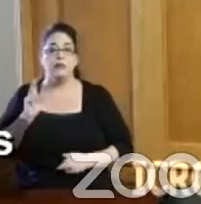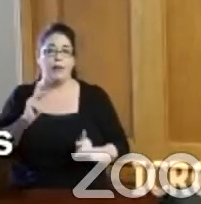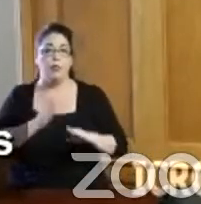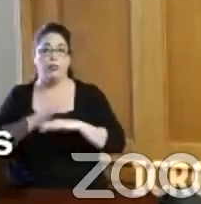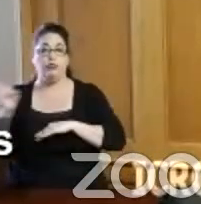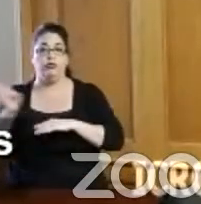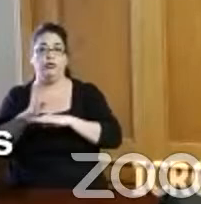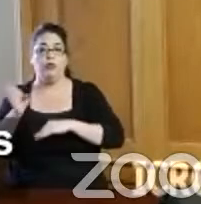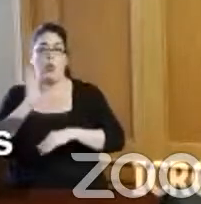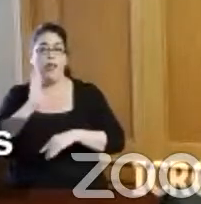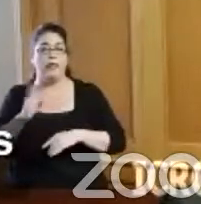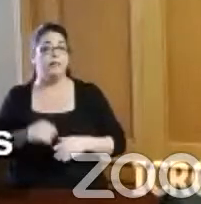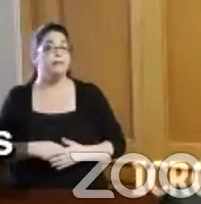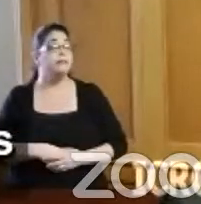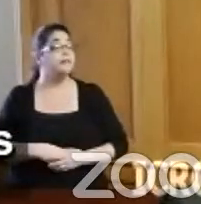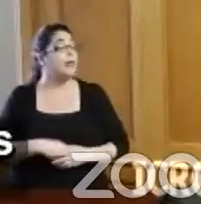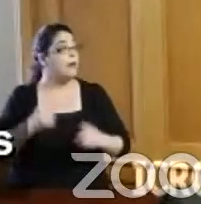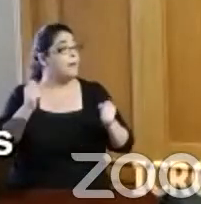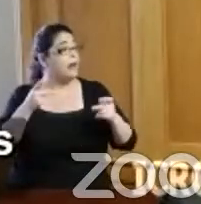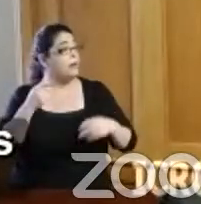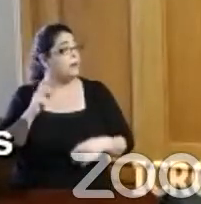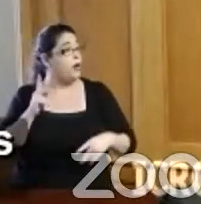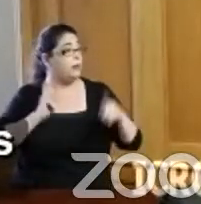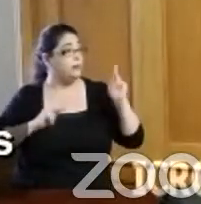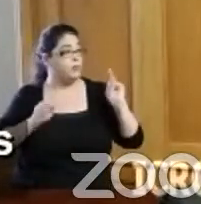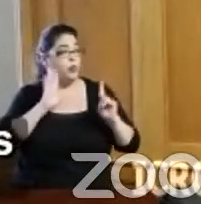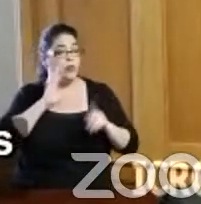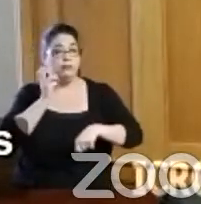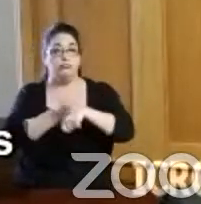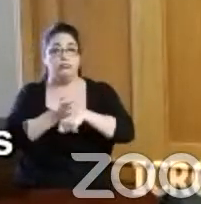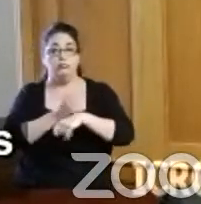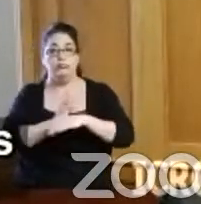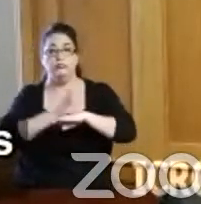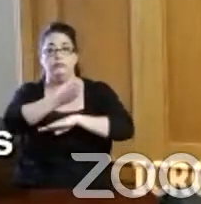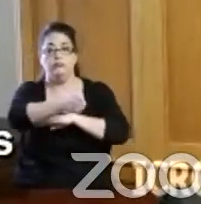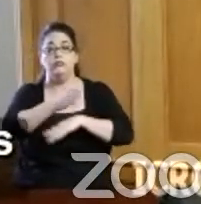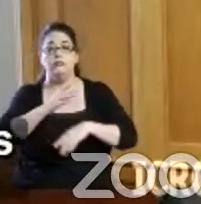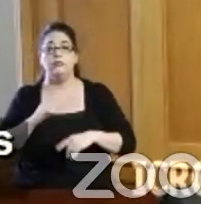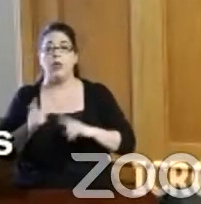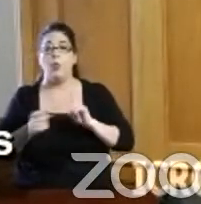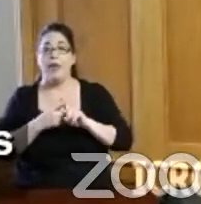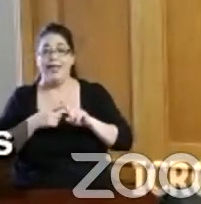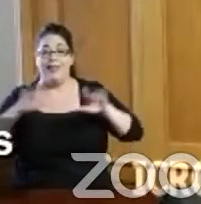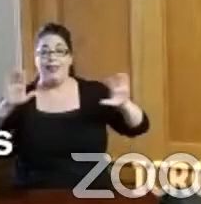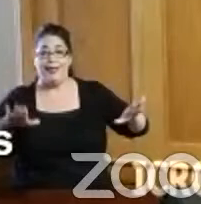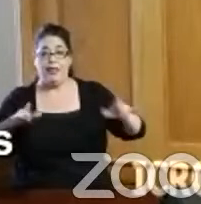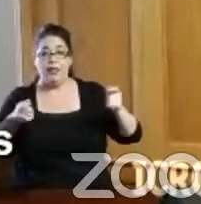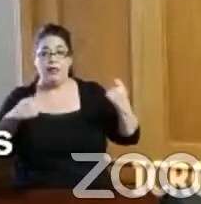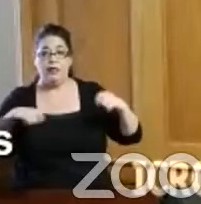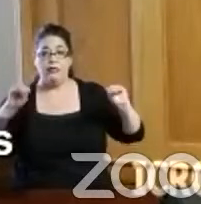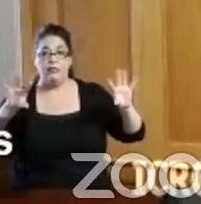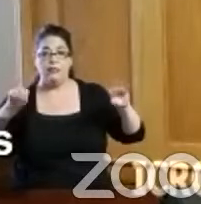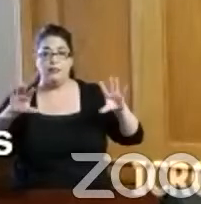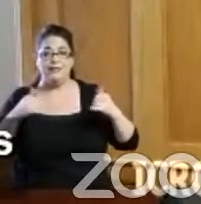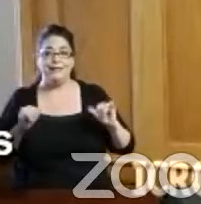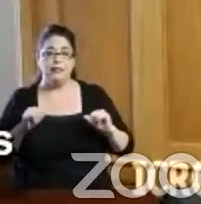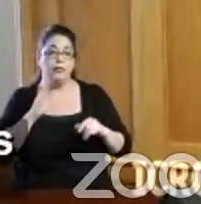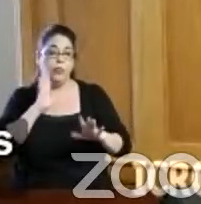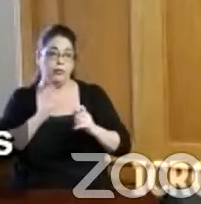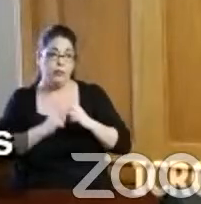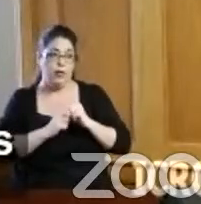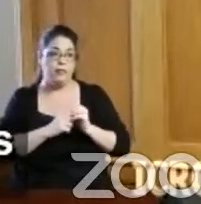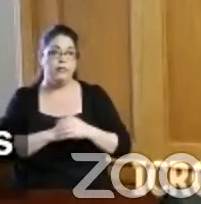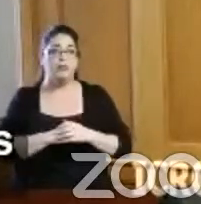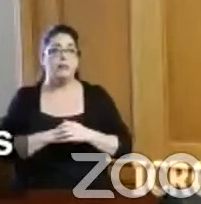street. Many of the park patrons will have some difficulty crossing the intersection, even with mitigation. I think it's unacceptable. The